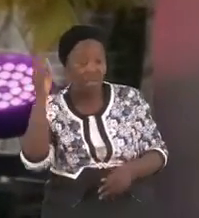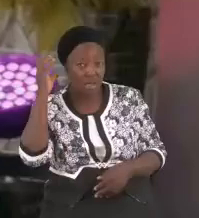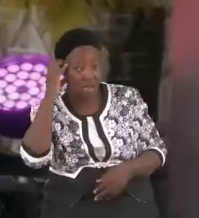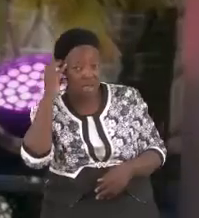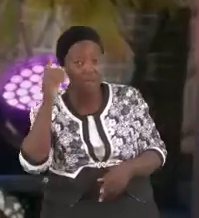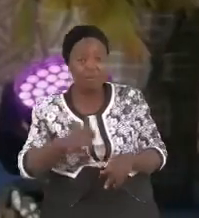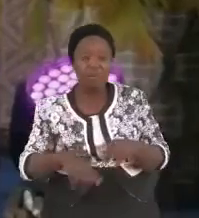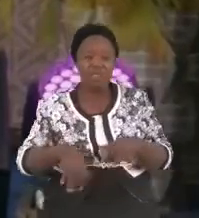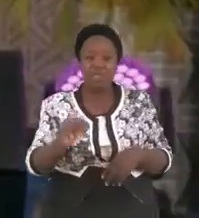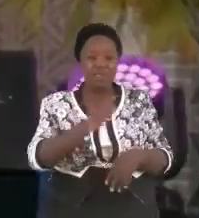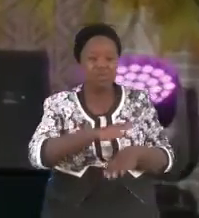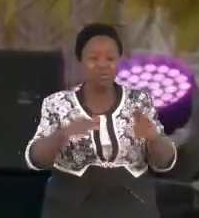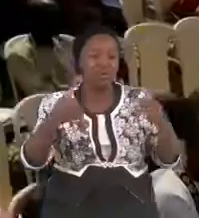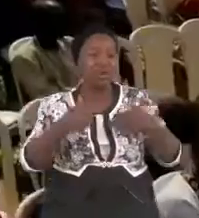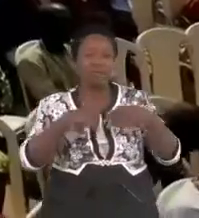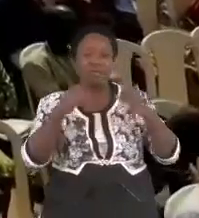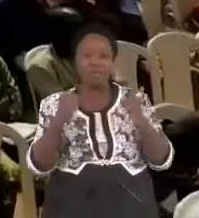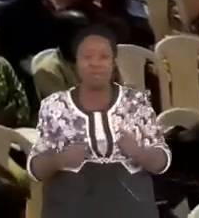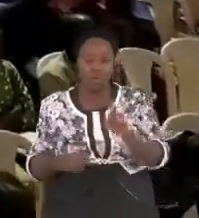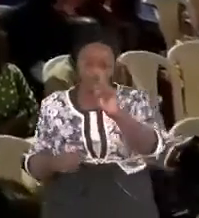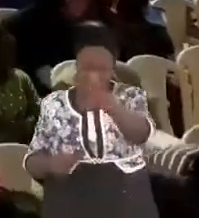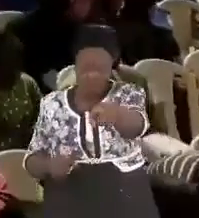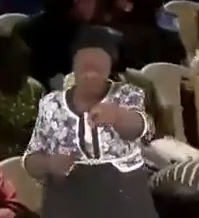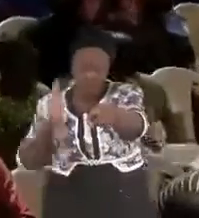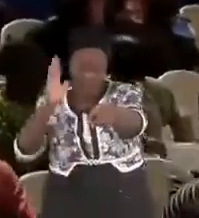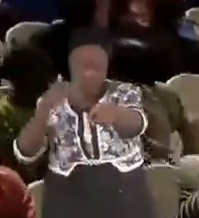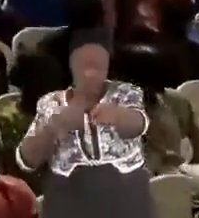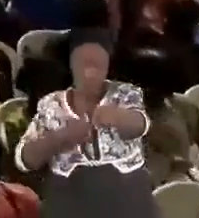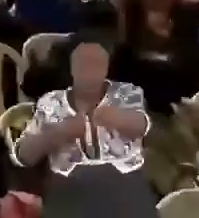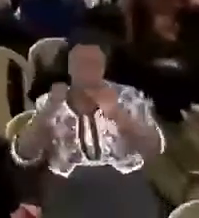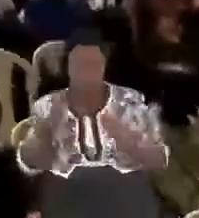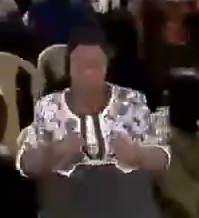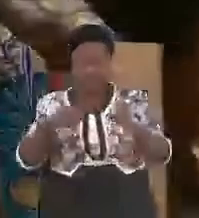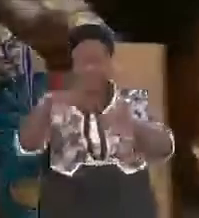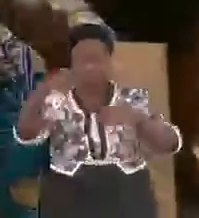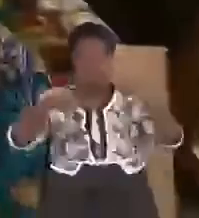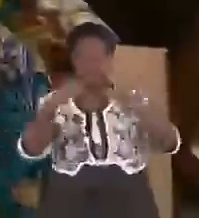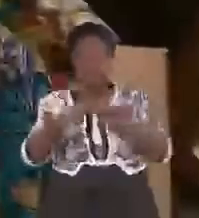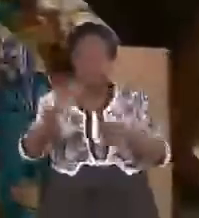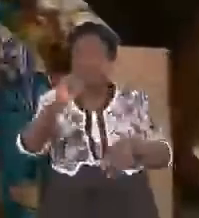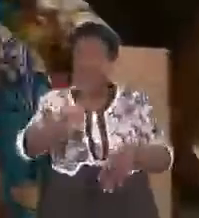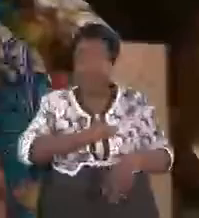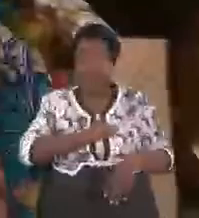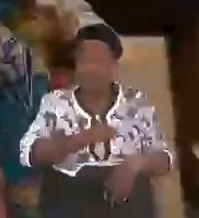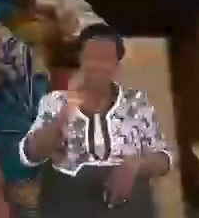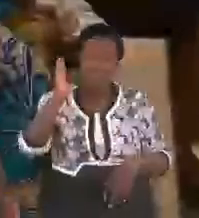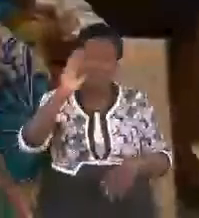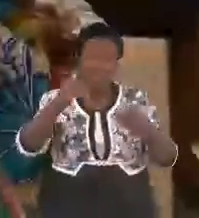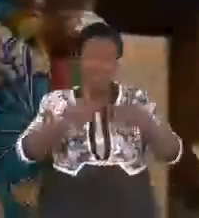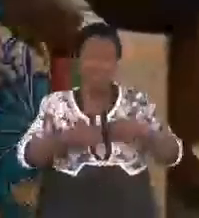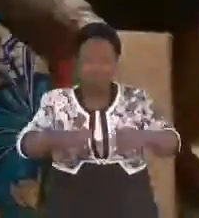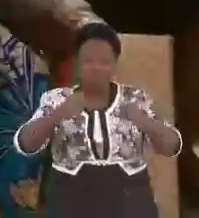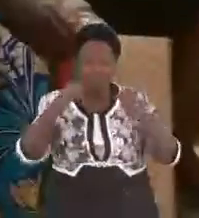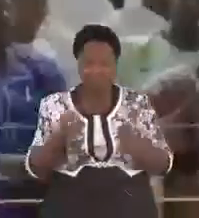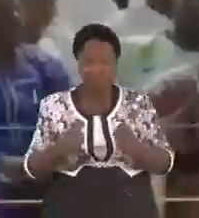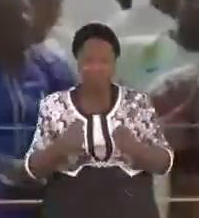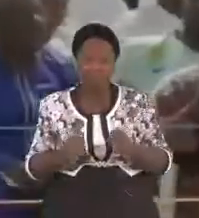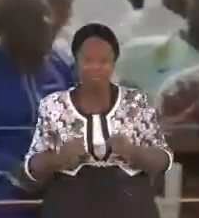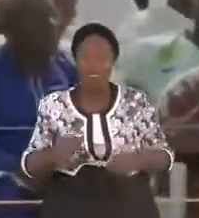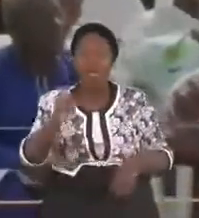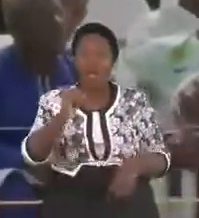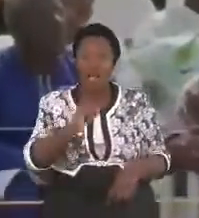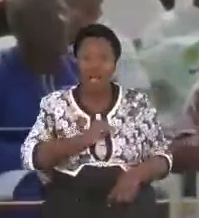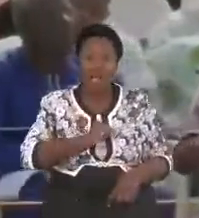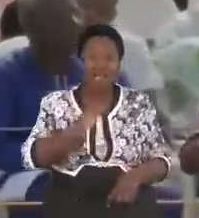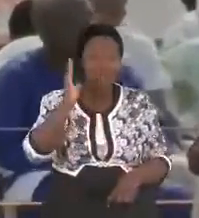power you will have power i will have more power i will have more power